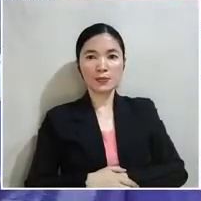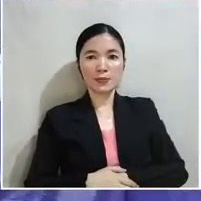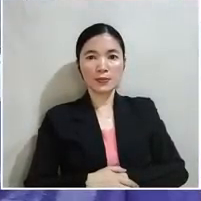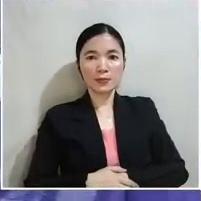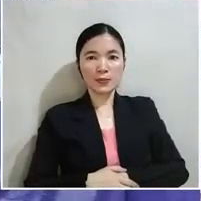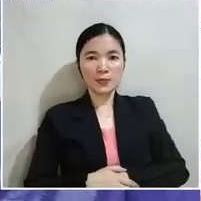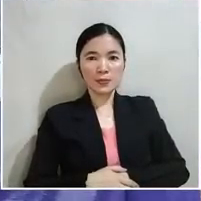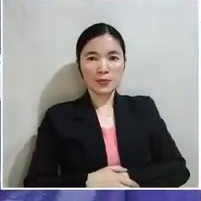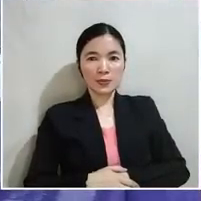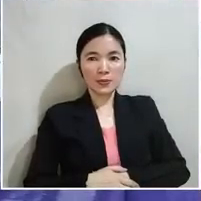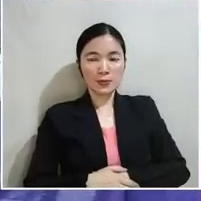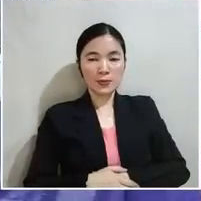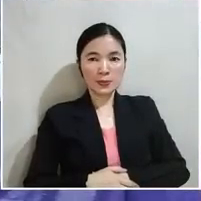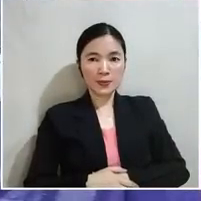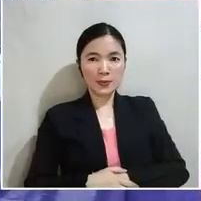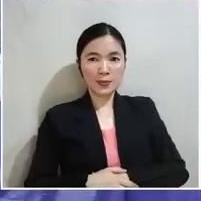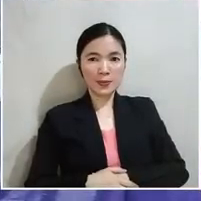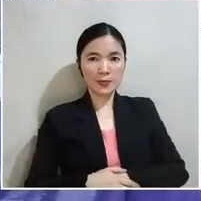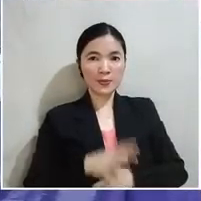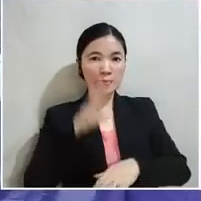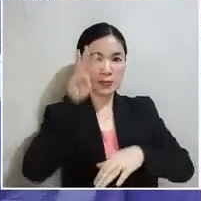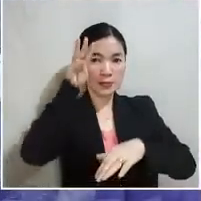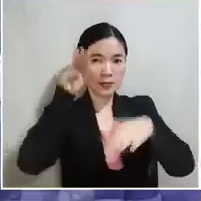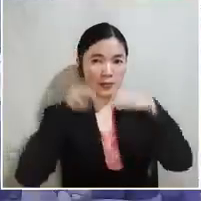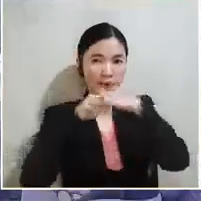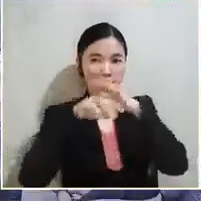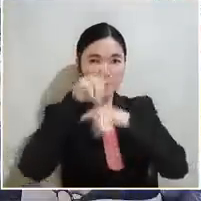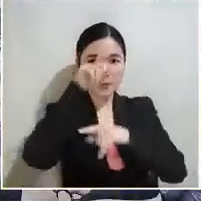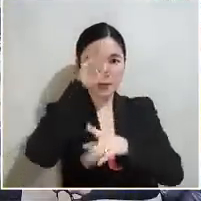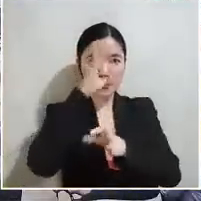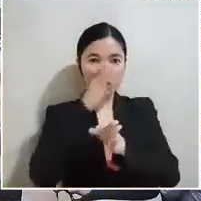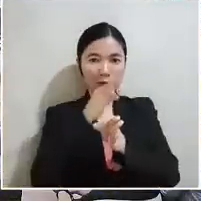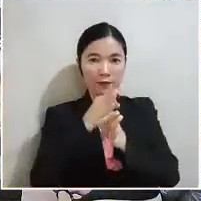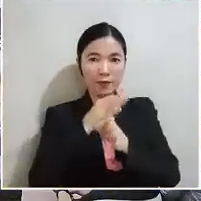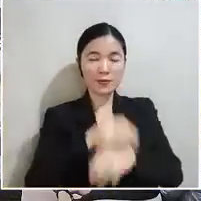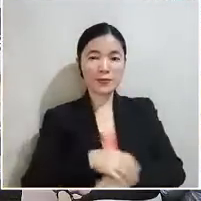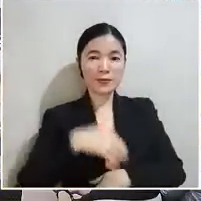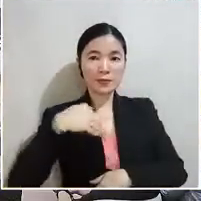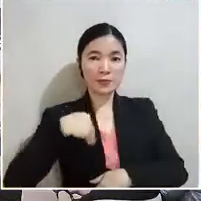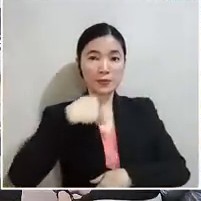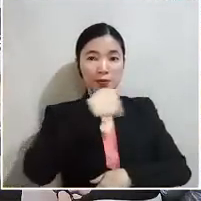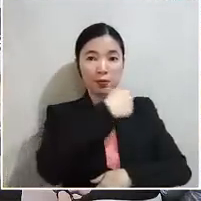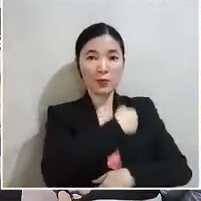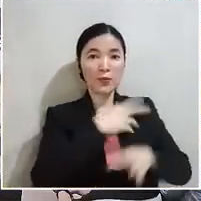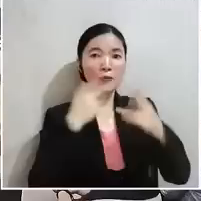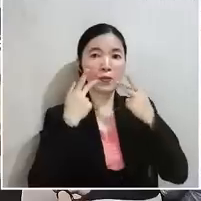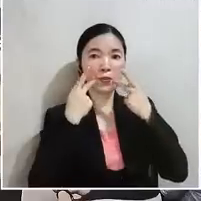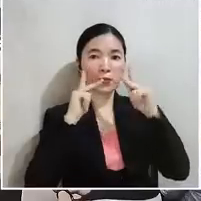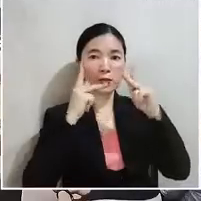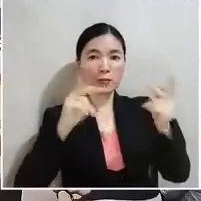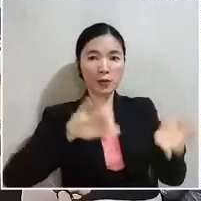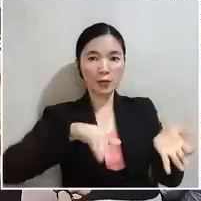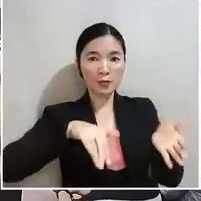The mystery of faith. Well, provided us, O